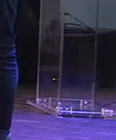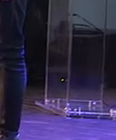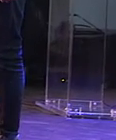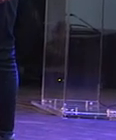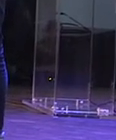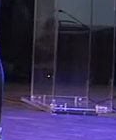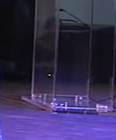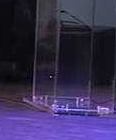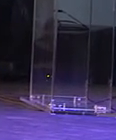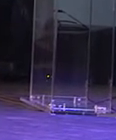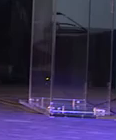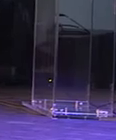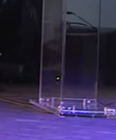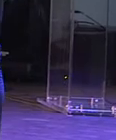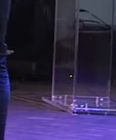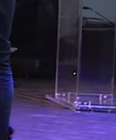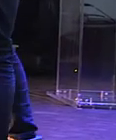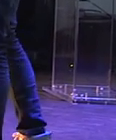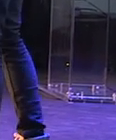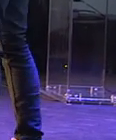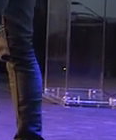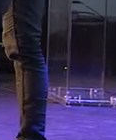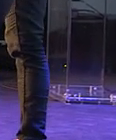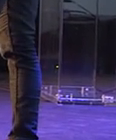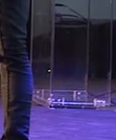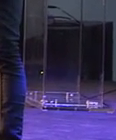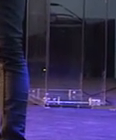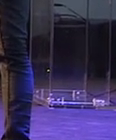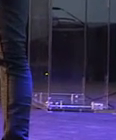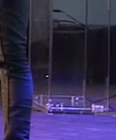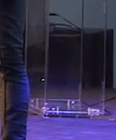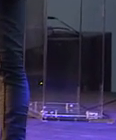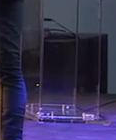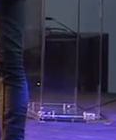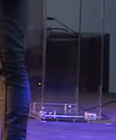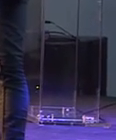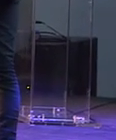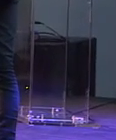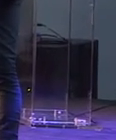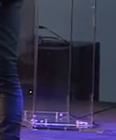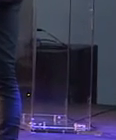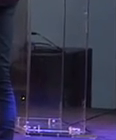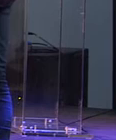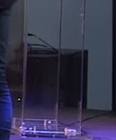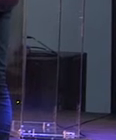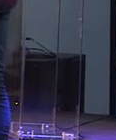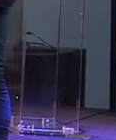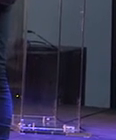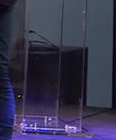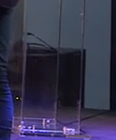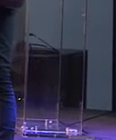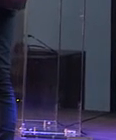this, which is a world that we build. And the way that I kind of distill this